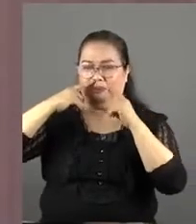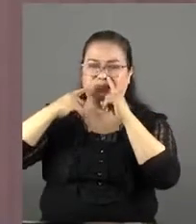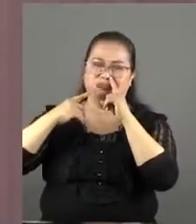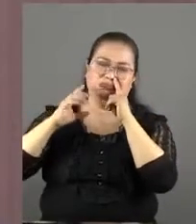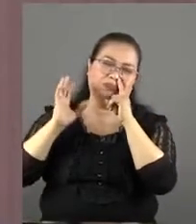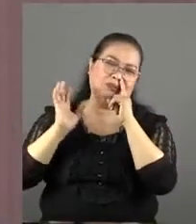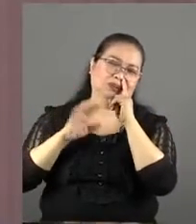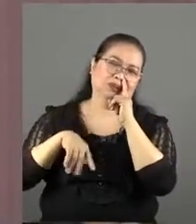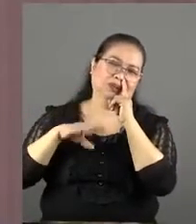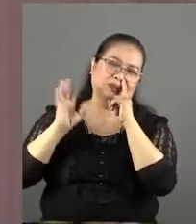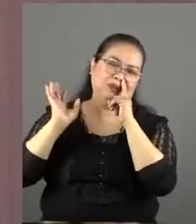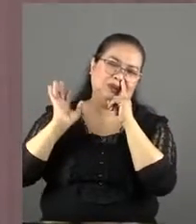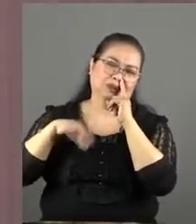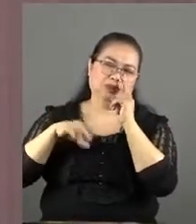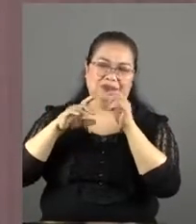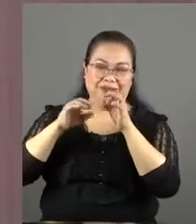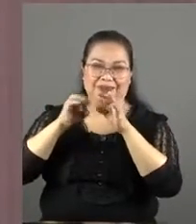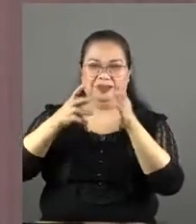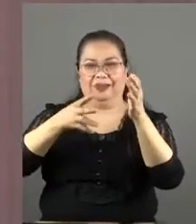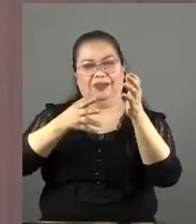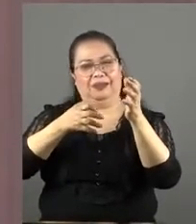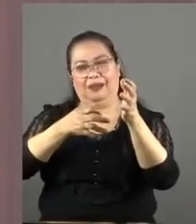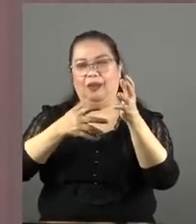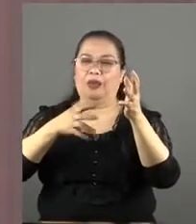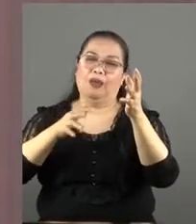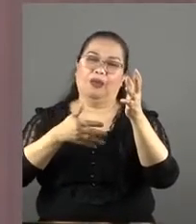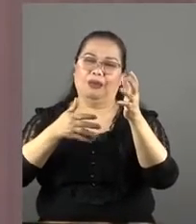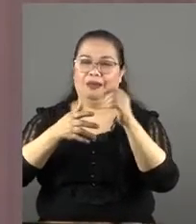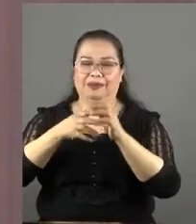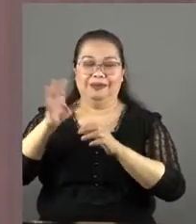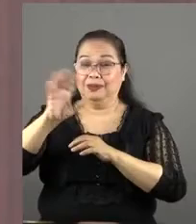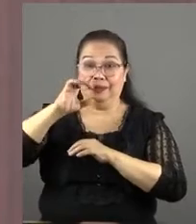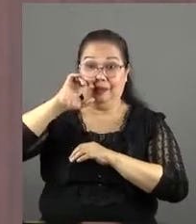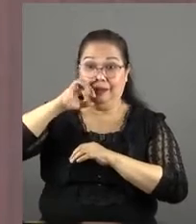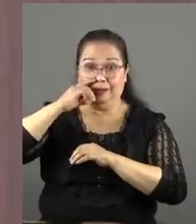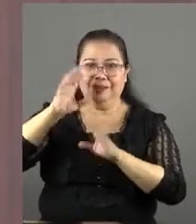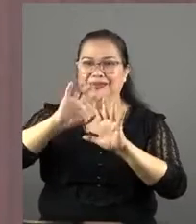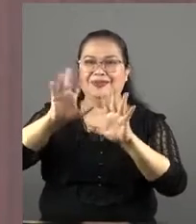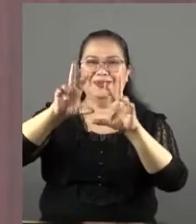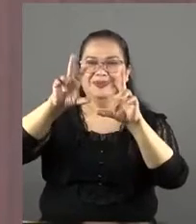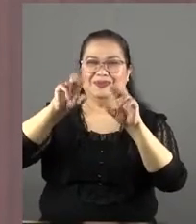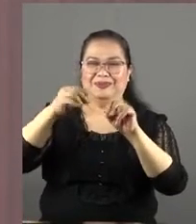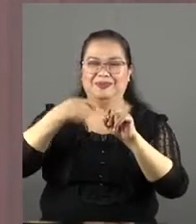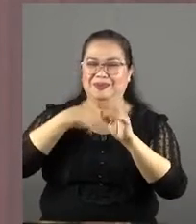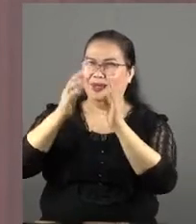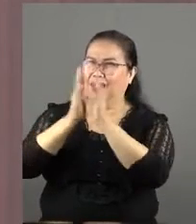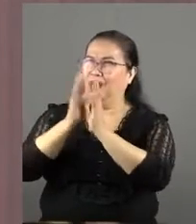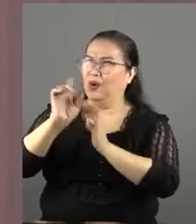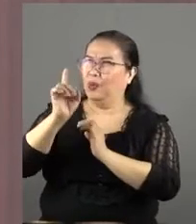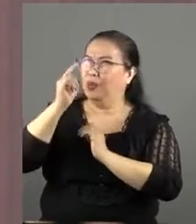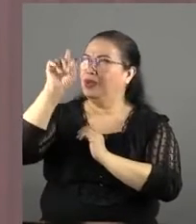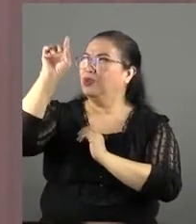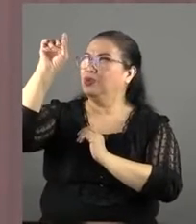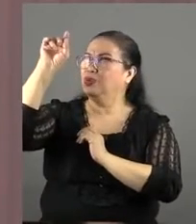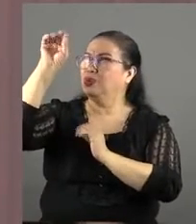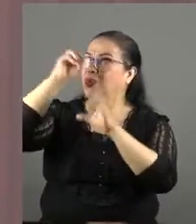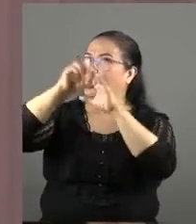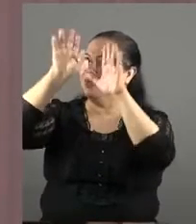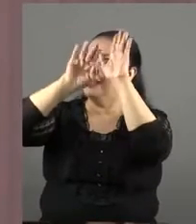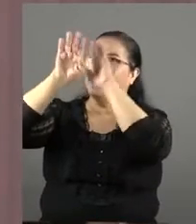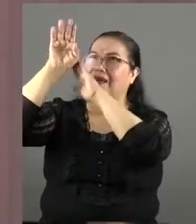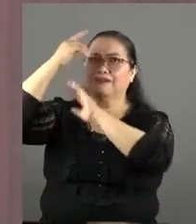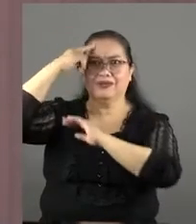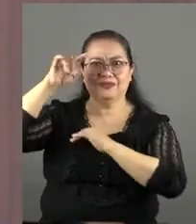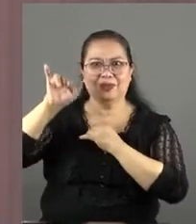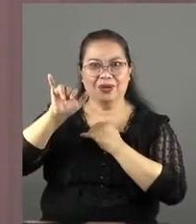where we just play harps and float around. You know, I always ask myself, what am I going to do there